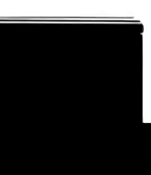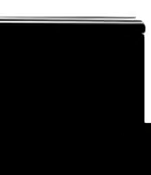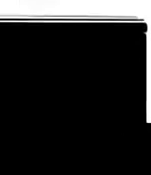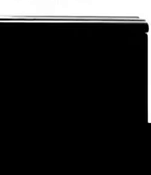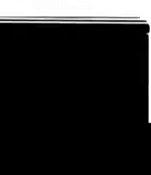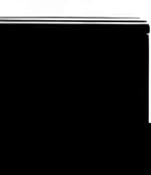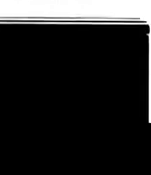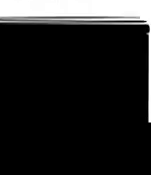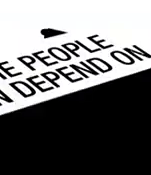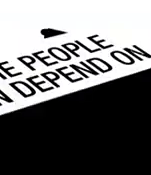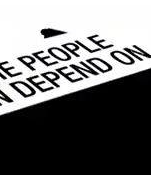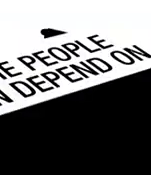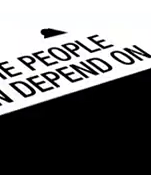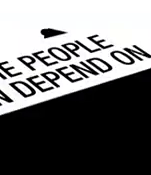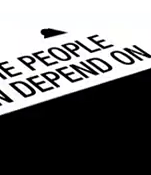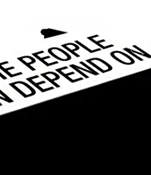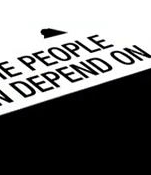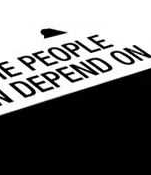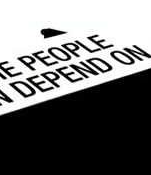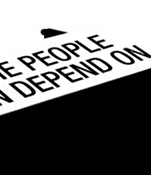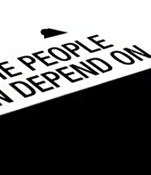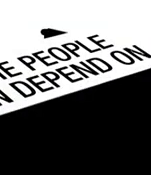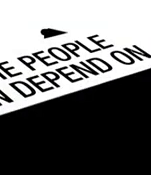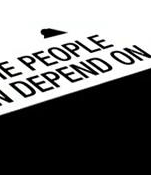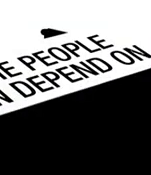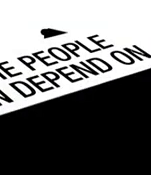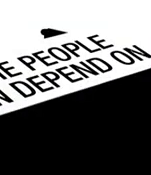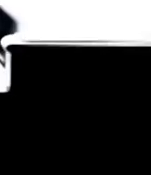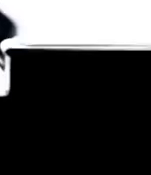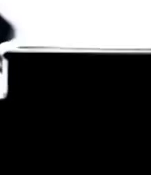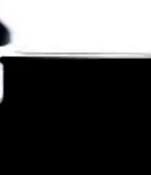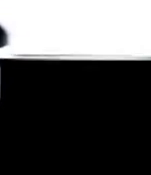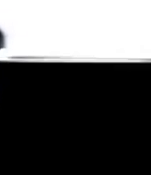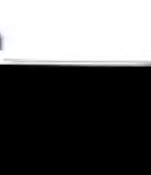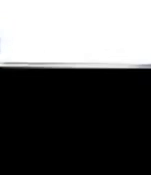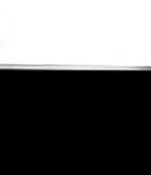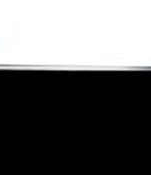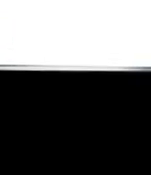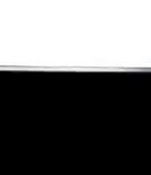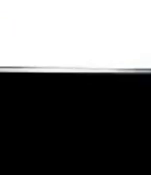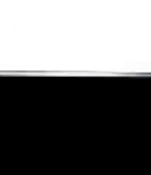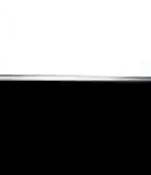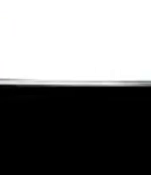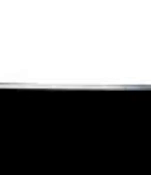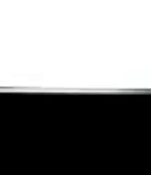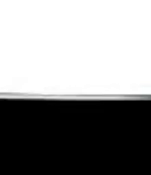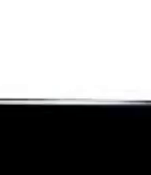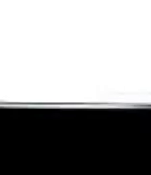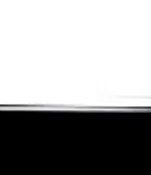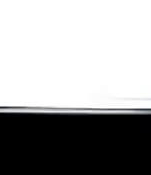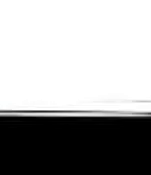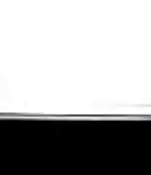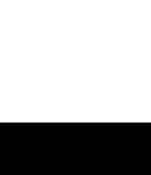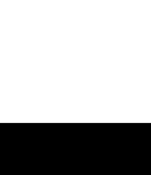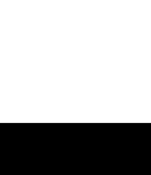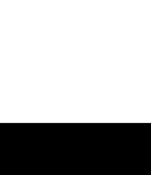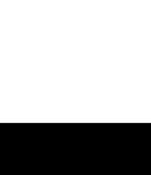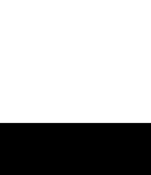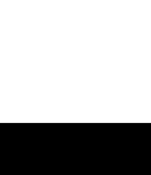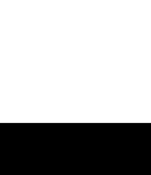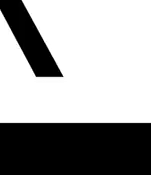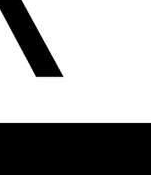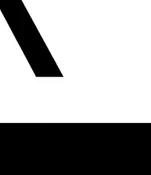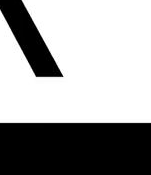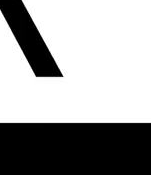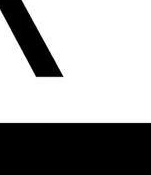feels like home, to the people I can depend on, to the faith that's in my bones. Take